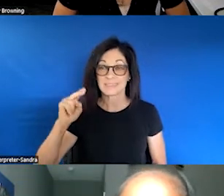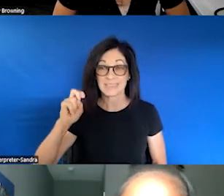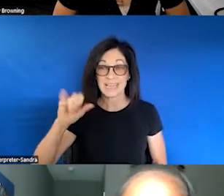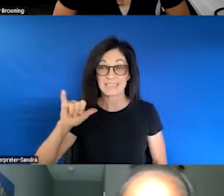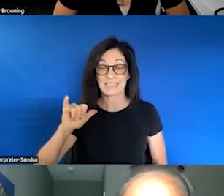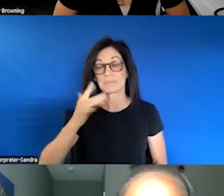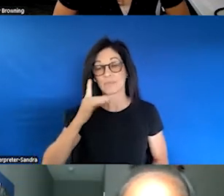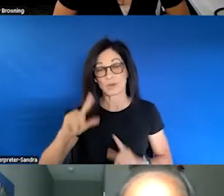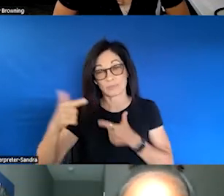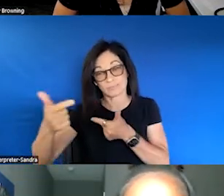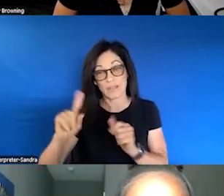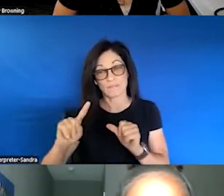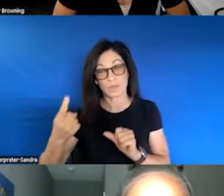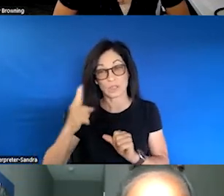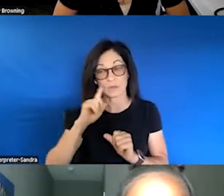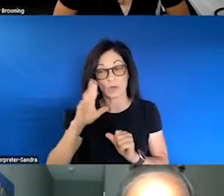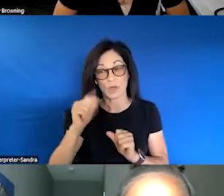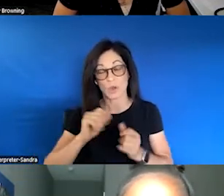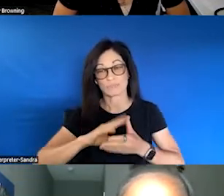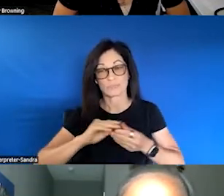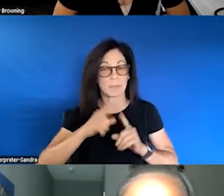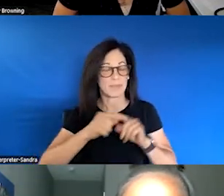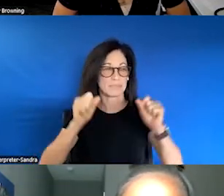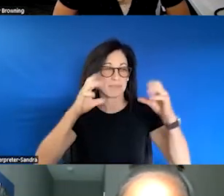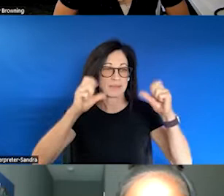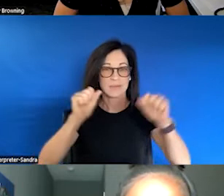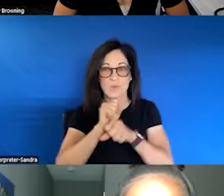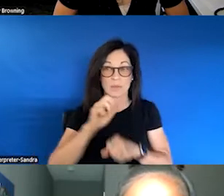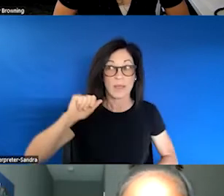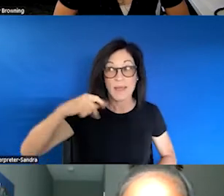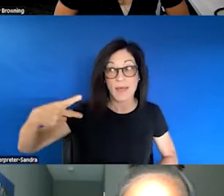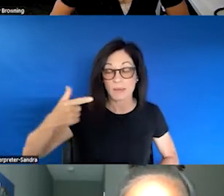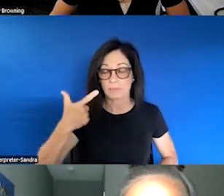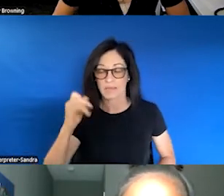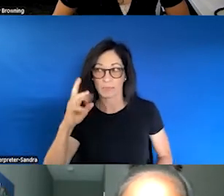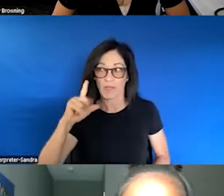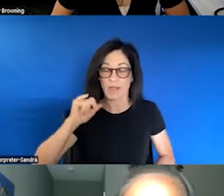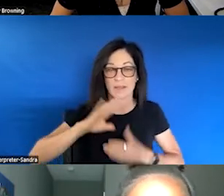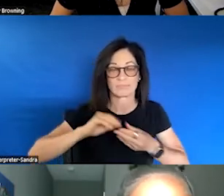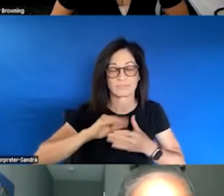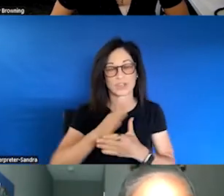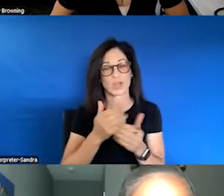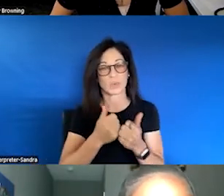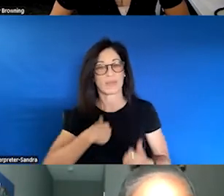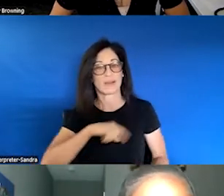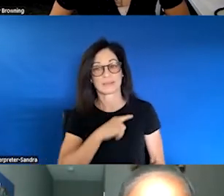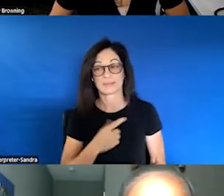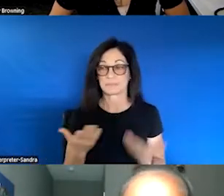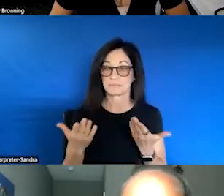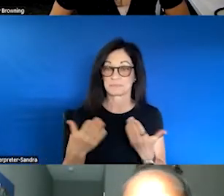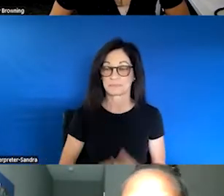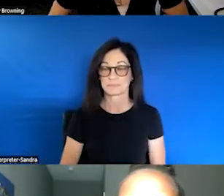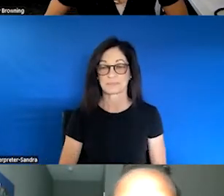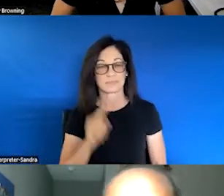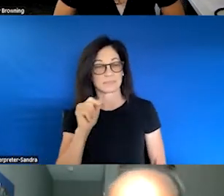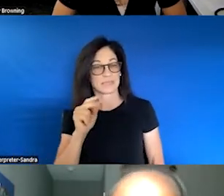reflections on the incredible work, the app that Gabriella shared with us. Yes, thank